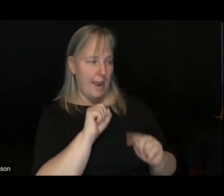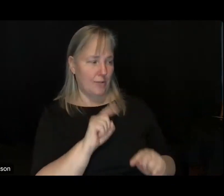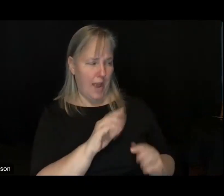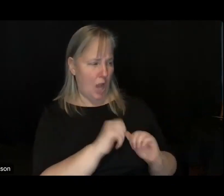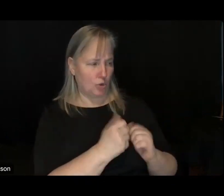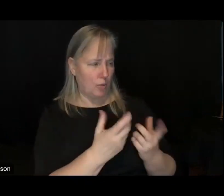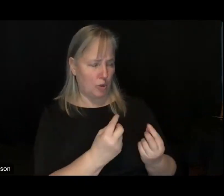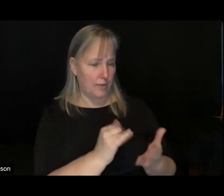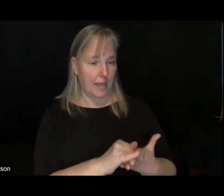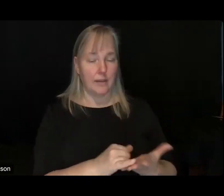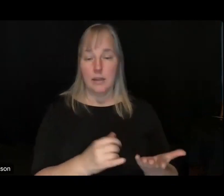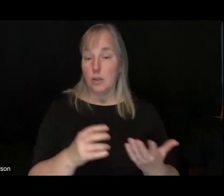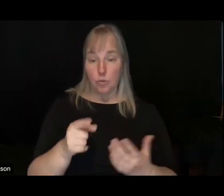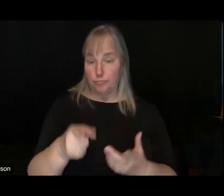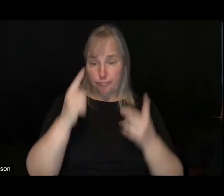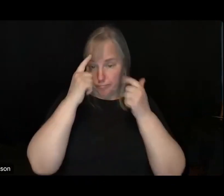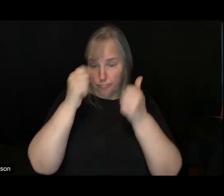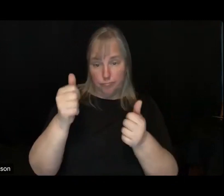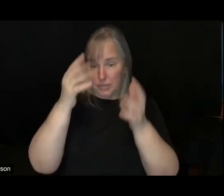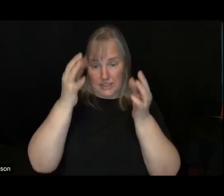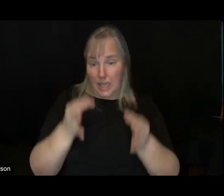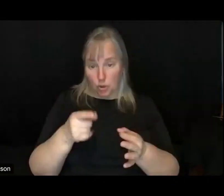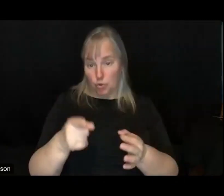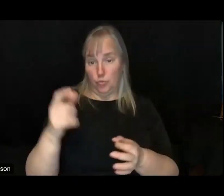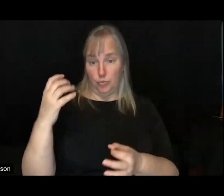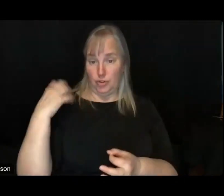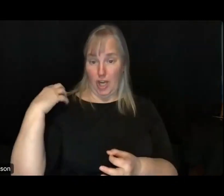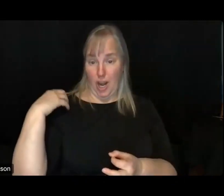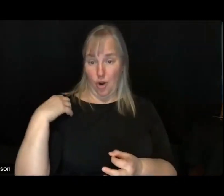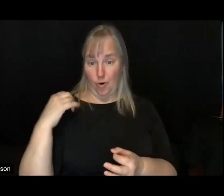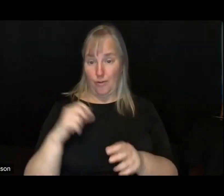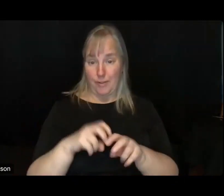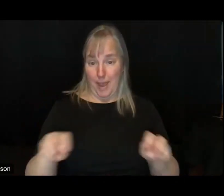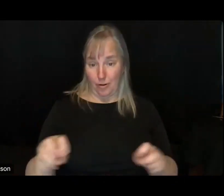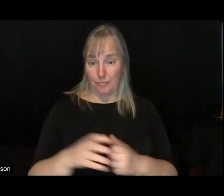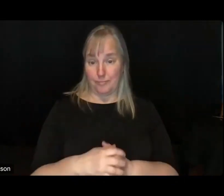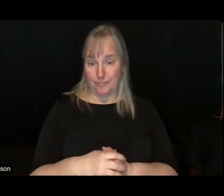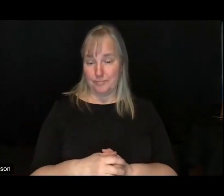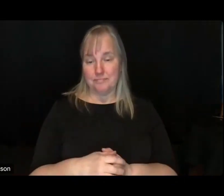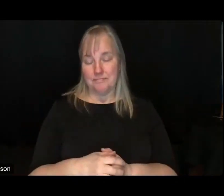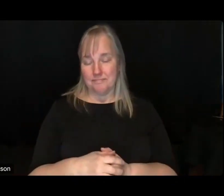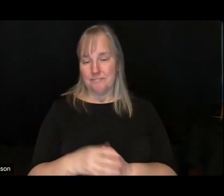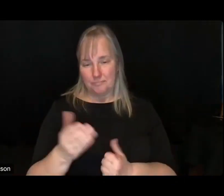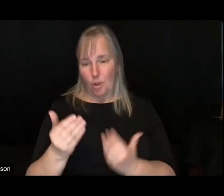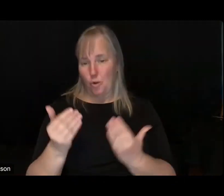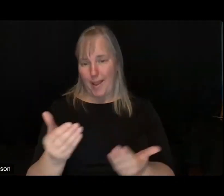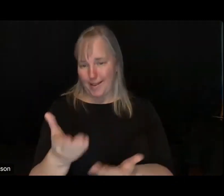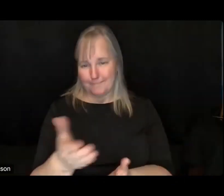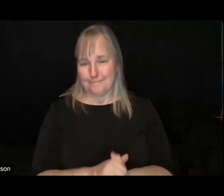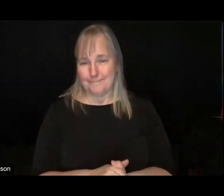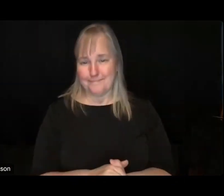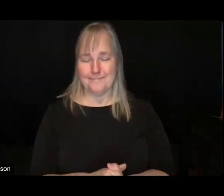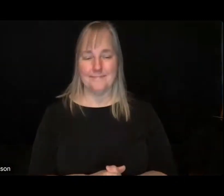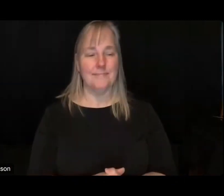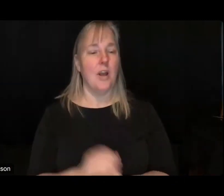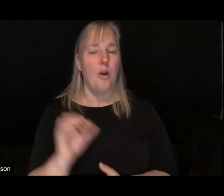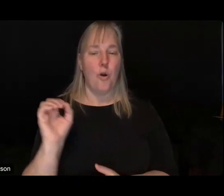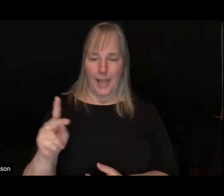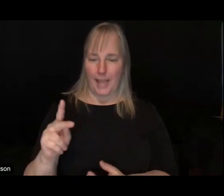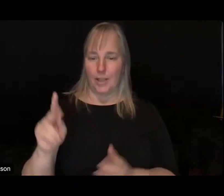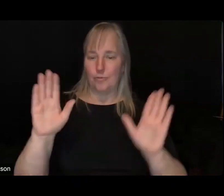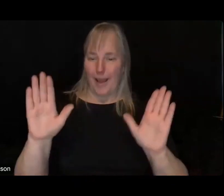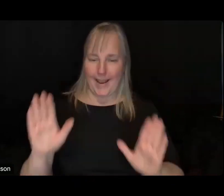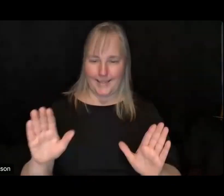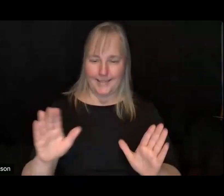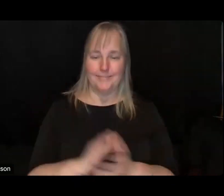So you decide. I mean, you're the one who chair the channel. Okay, so yeah. Panel discussion. You go ahead. Okay, so all right, great.